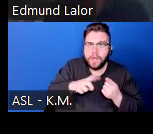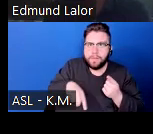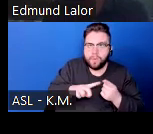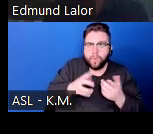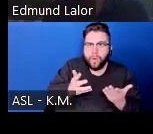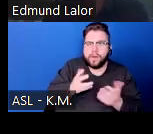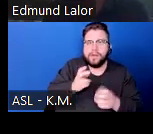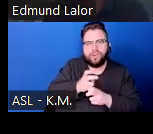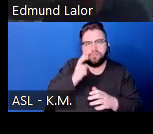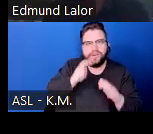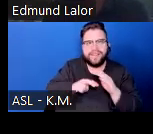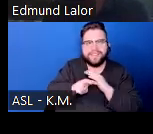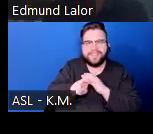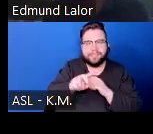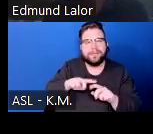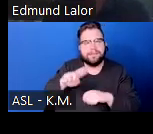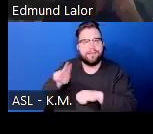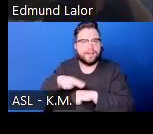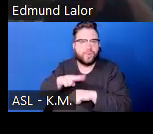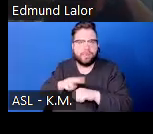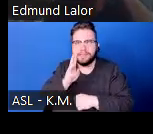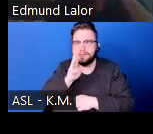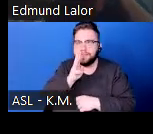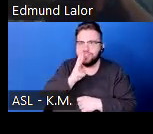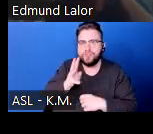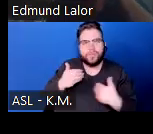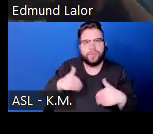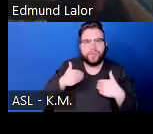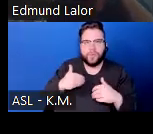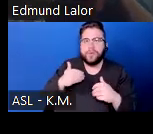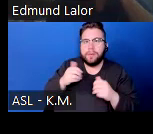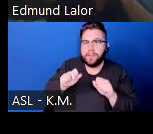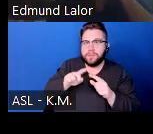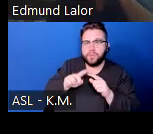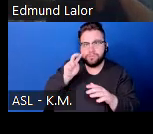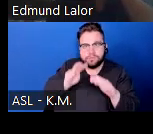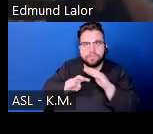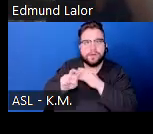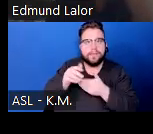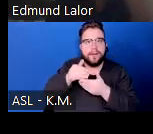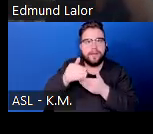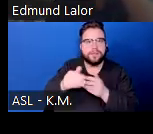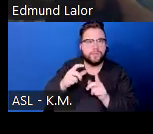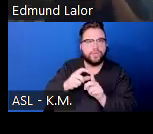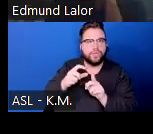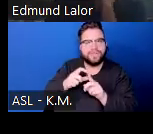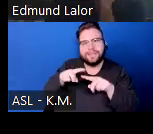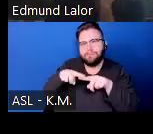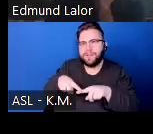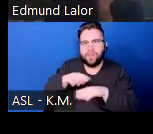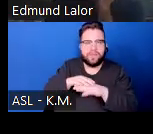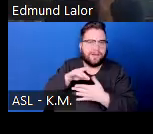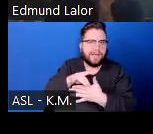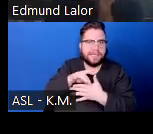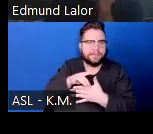in natural speech, the amount of predictability of every upcoming word varies according to the context of the speech that you've just